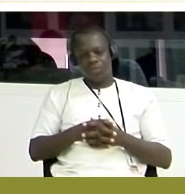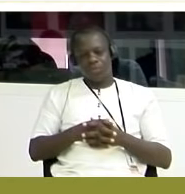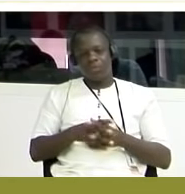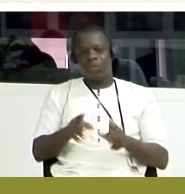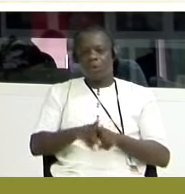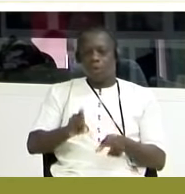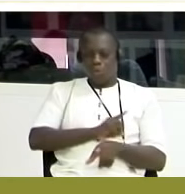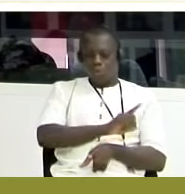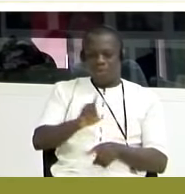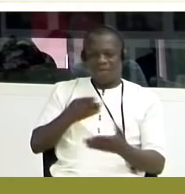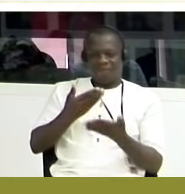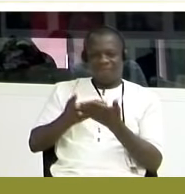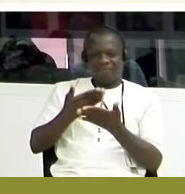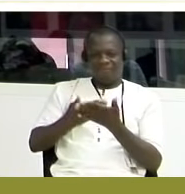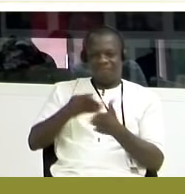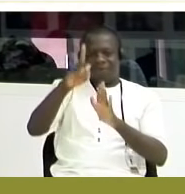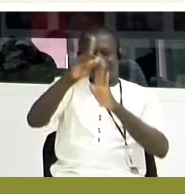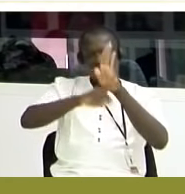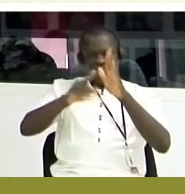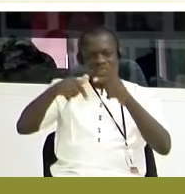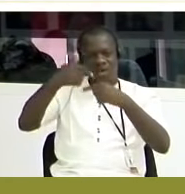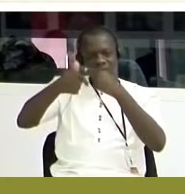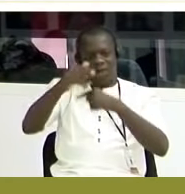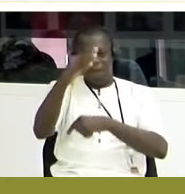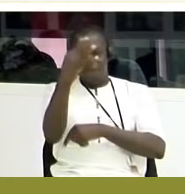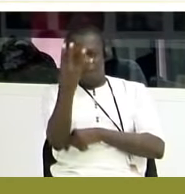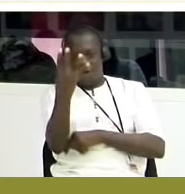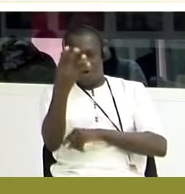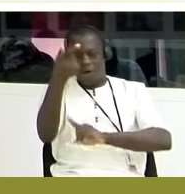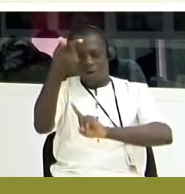We finished the course after 4 months training